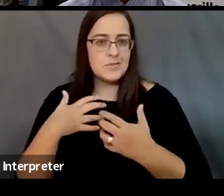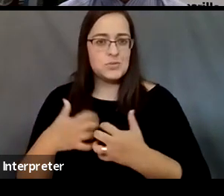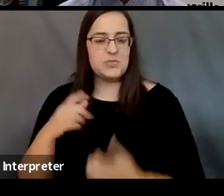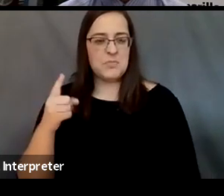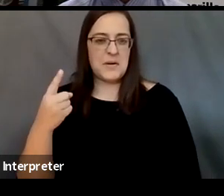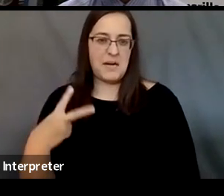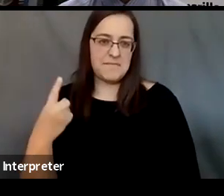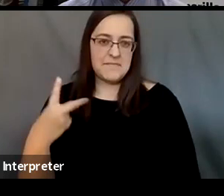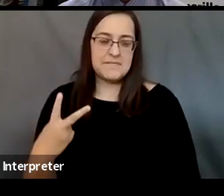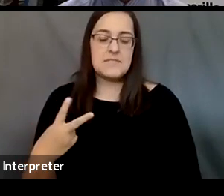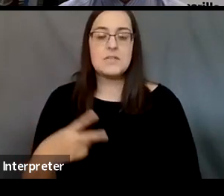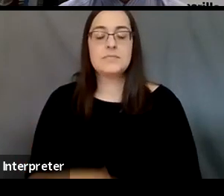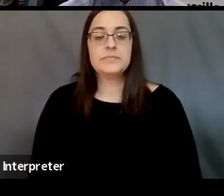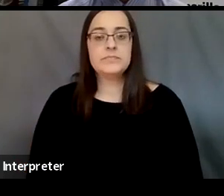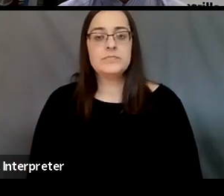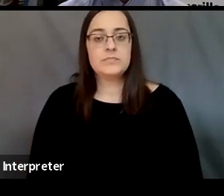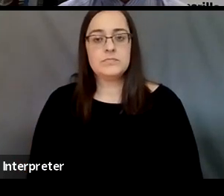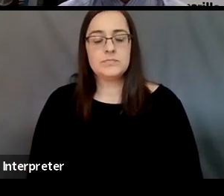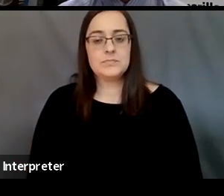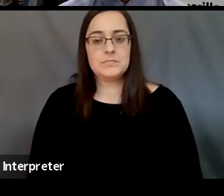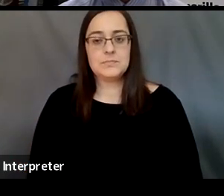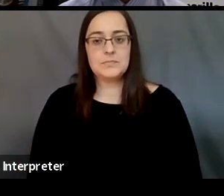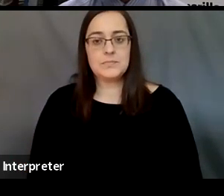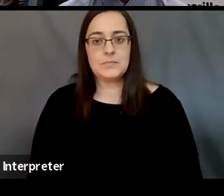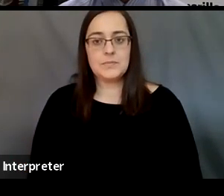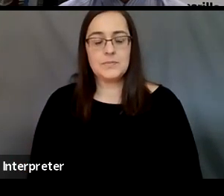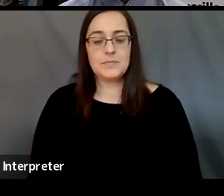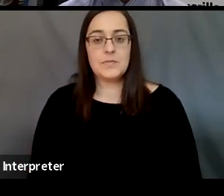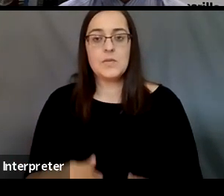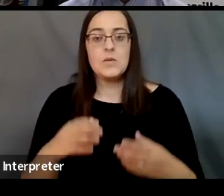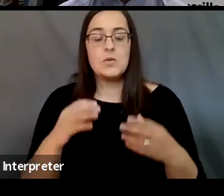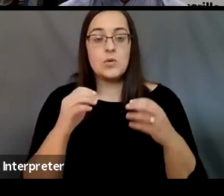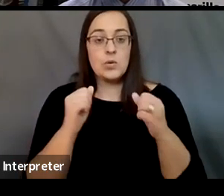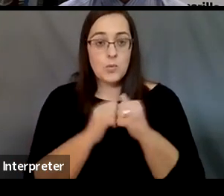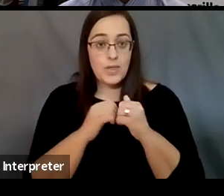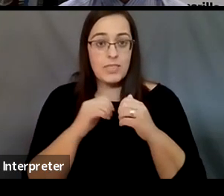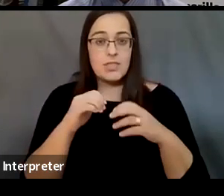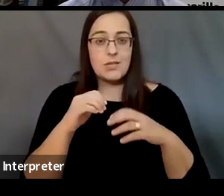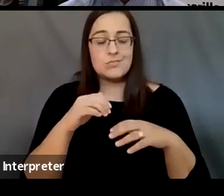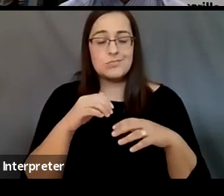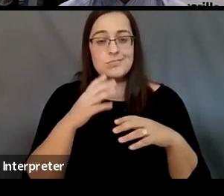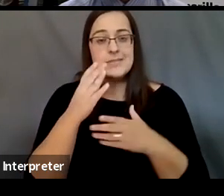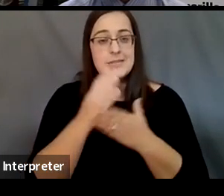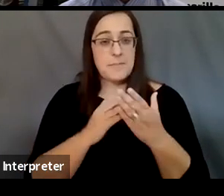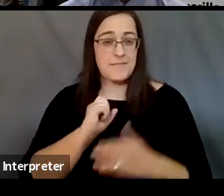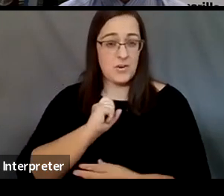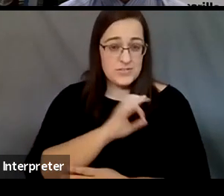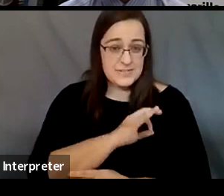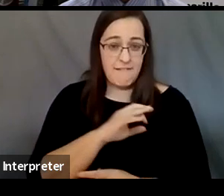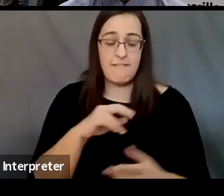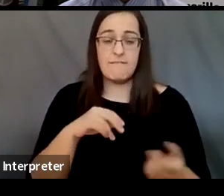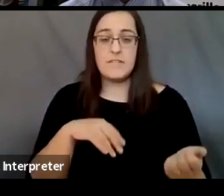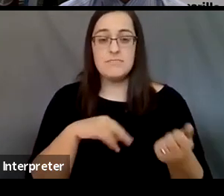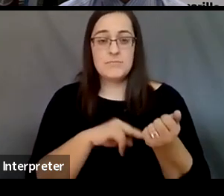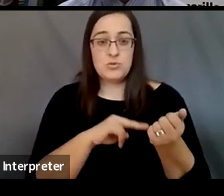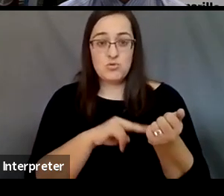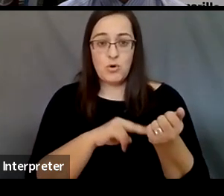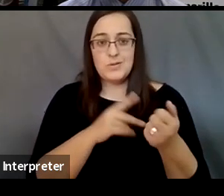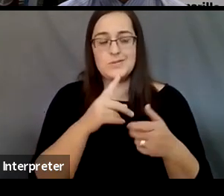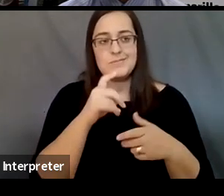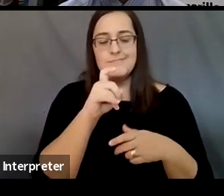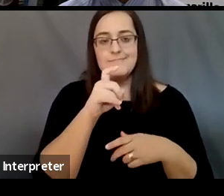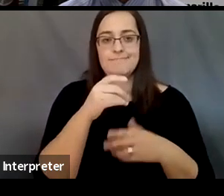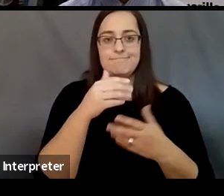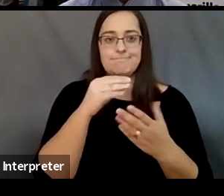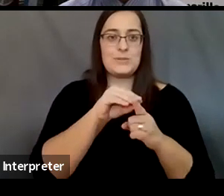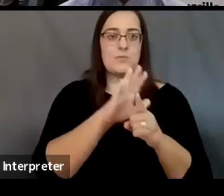also of note is with the quarantines that we have of staff and some of the nursing staff that we've had to have quarantined when